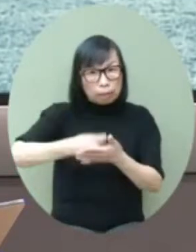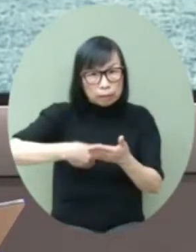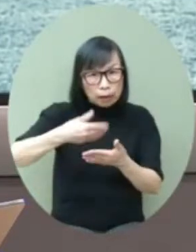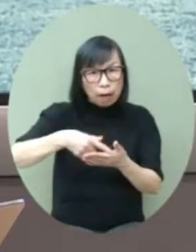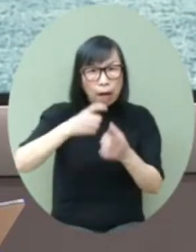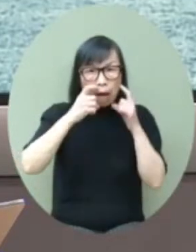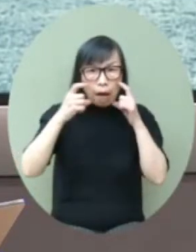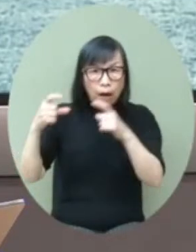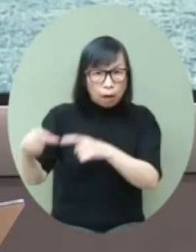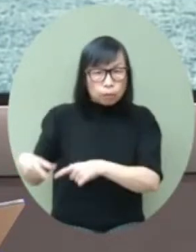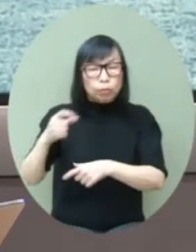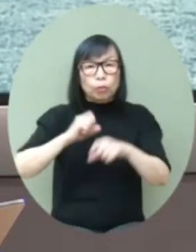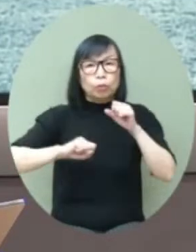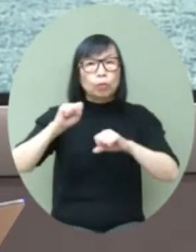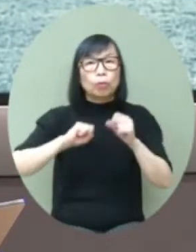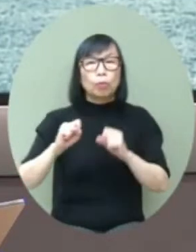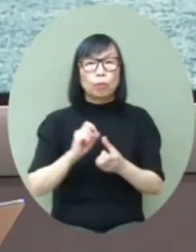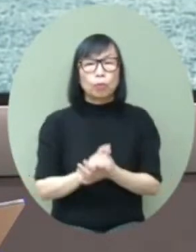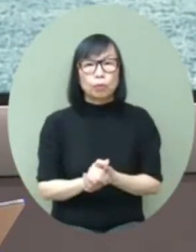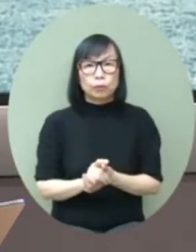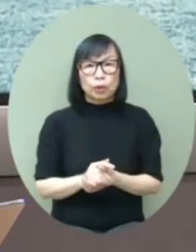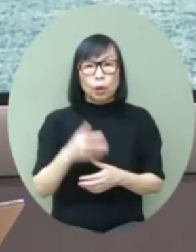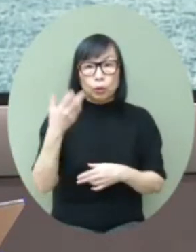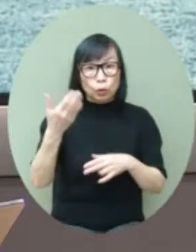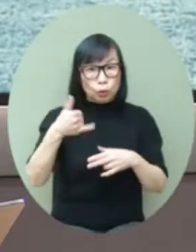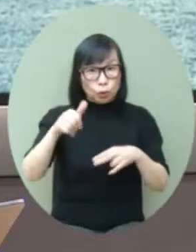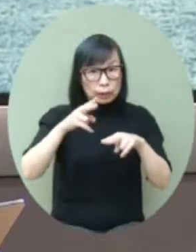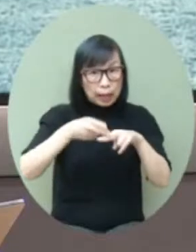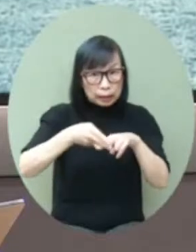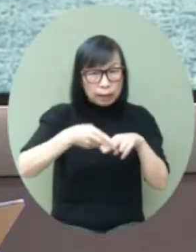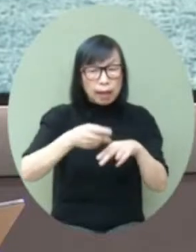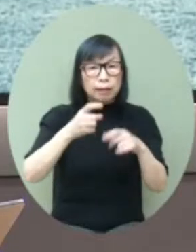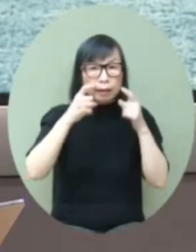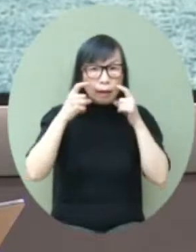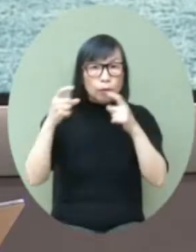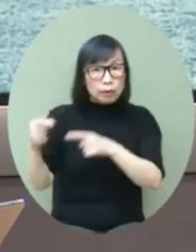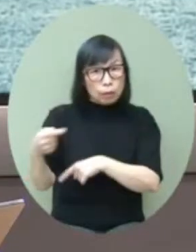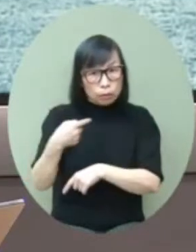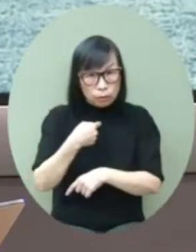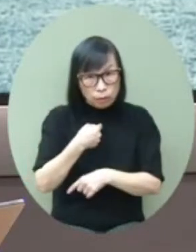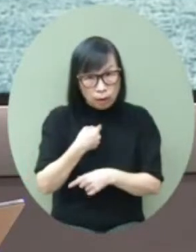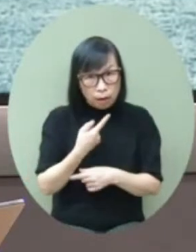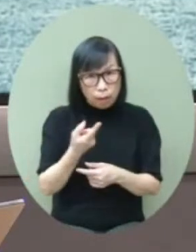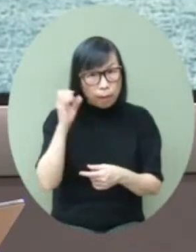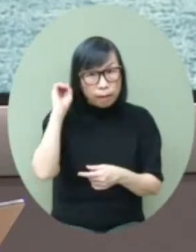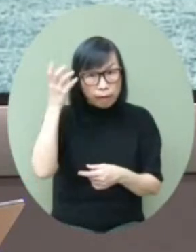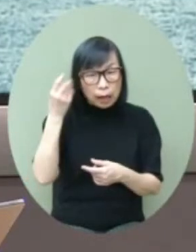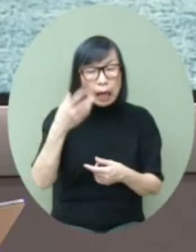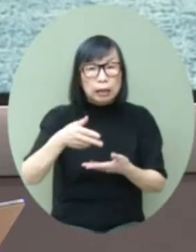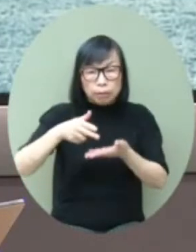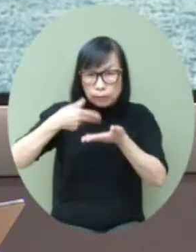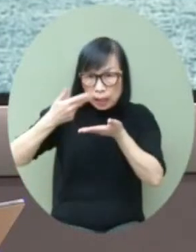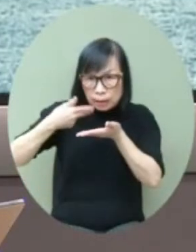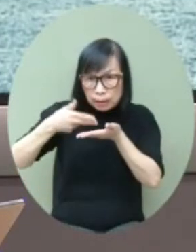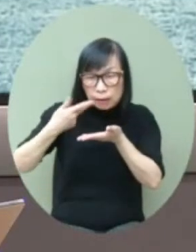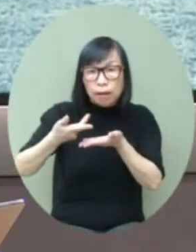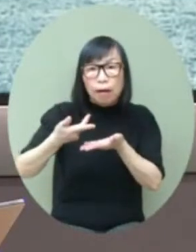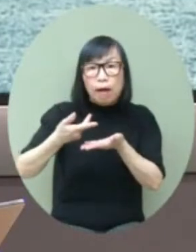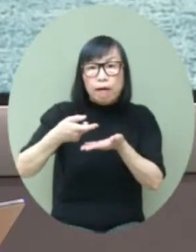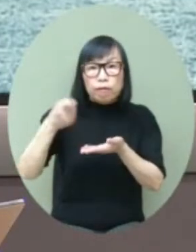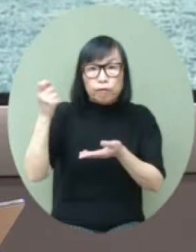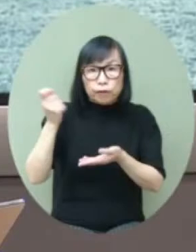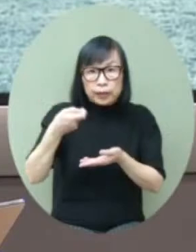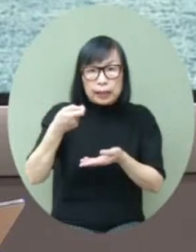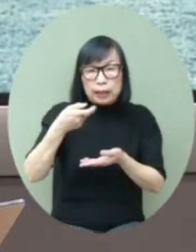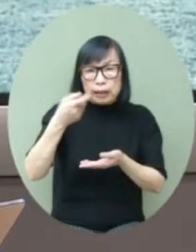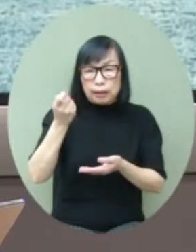mask-off activities. So please refrain from attending any activities that you have to take off your mask. In restaurants, inevitably, you